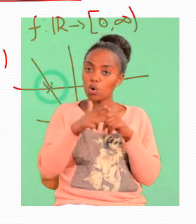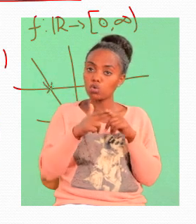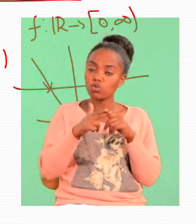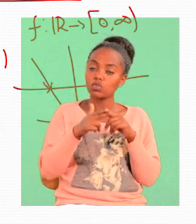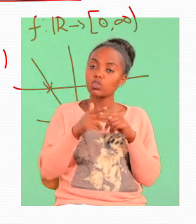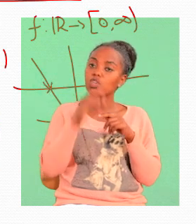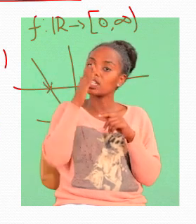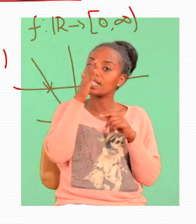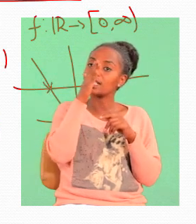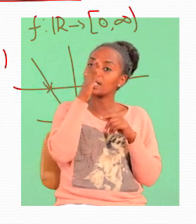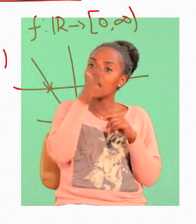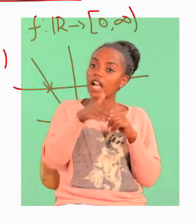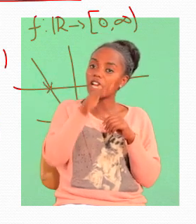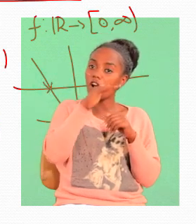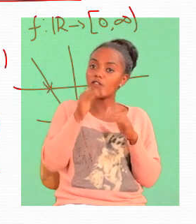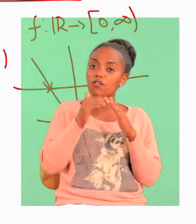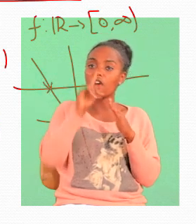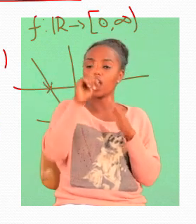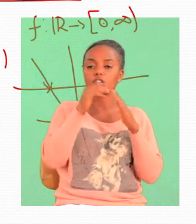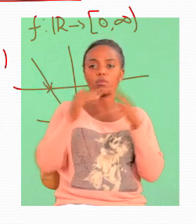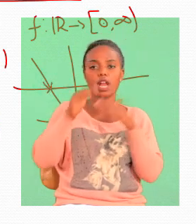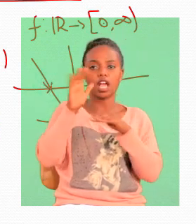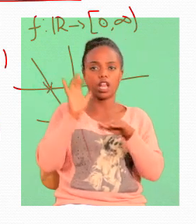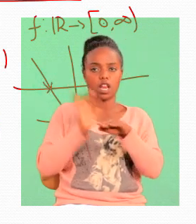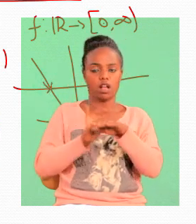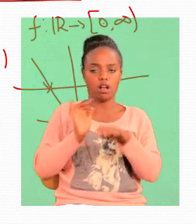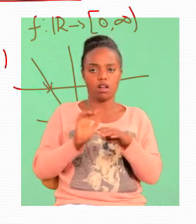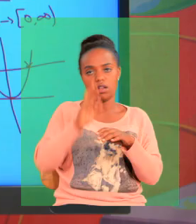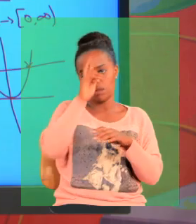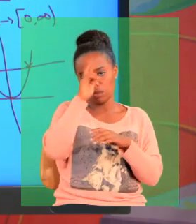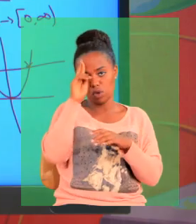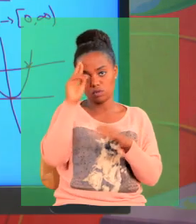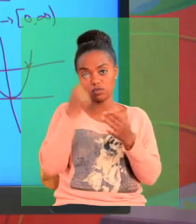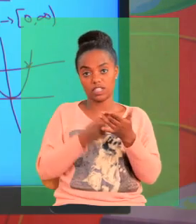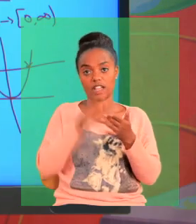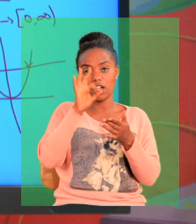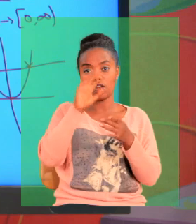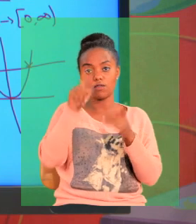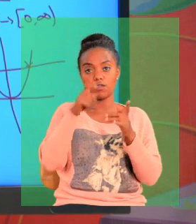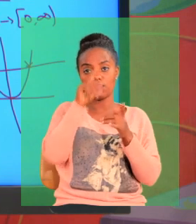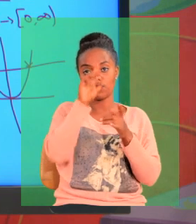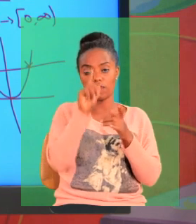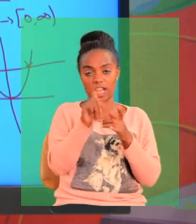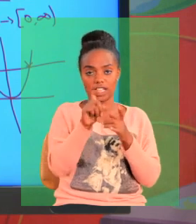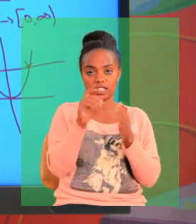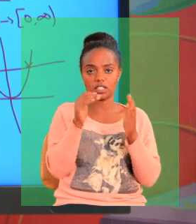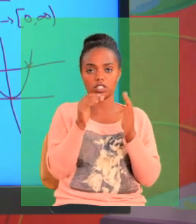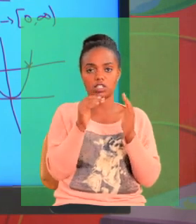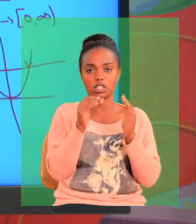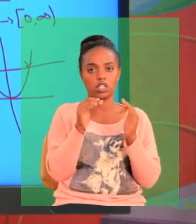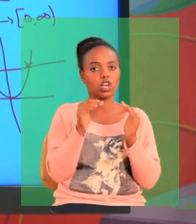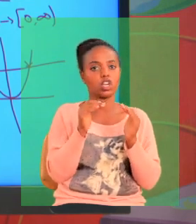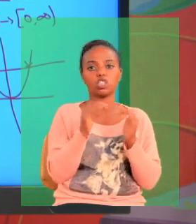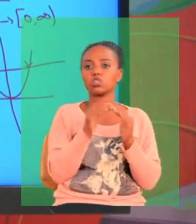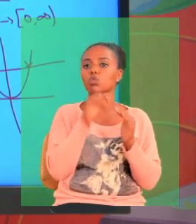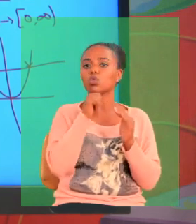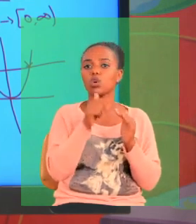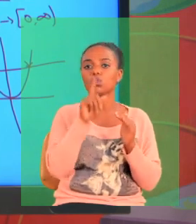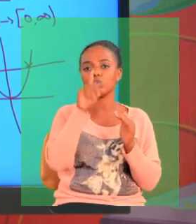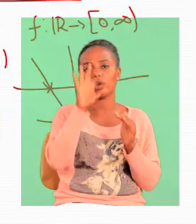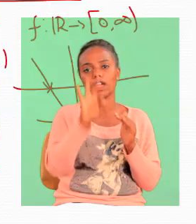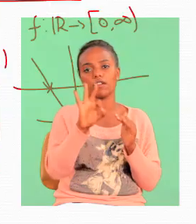the graph more than once. Because of this, f of x is equal to x squared is not a one-to-one